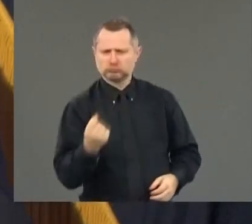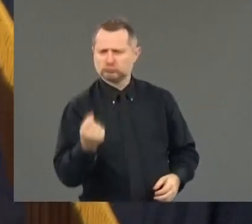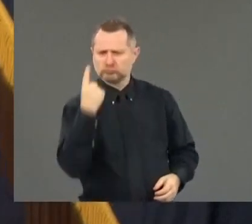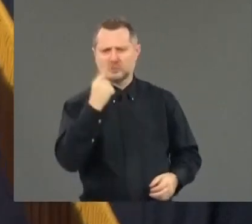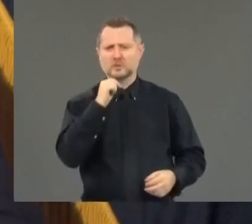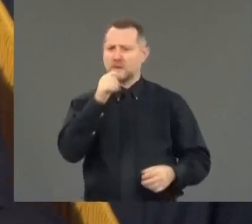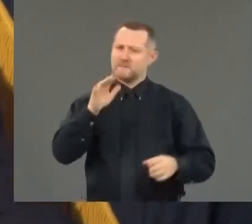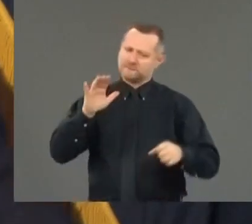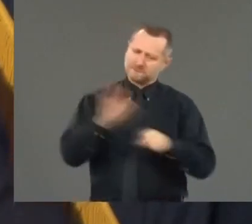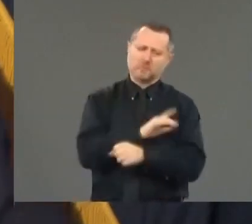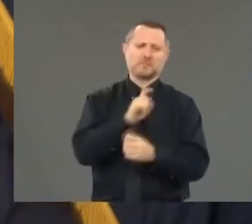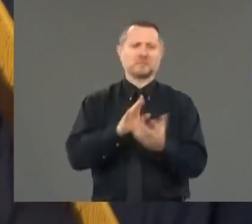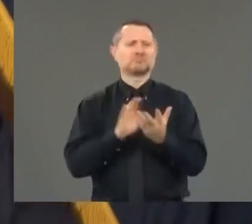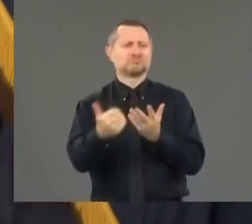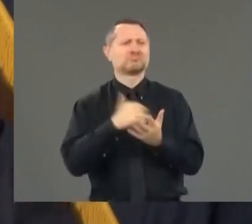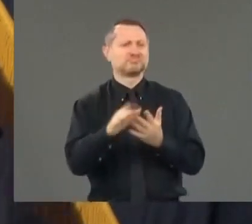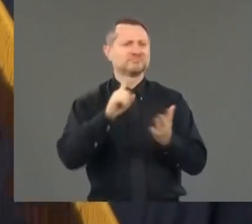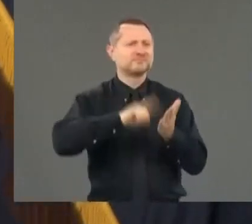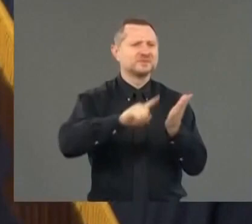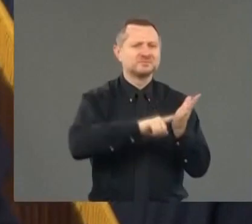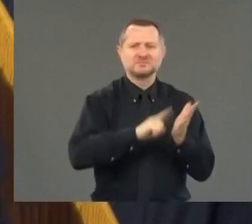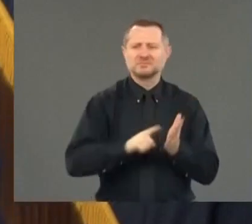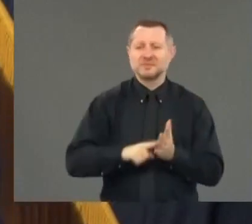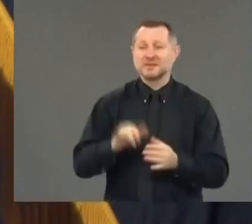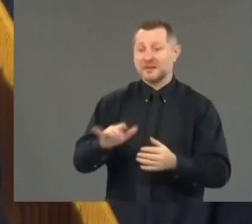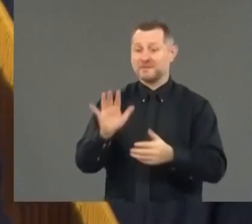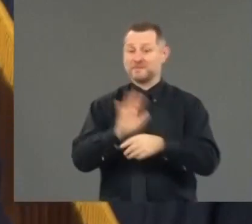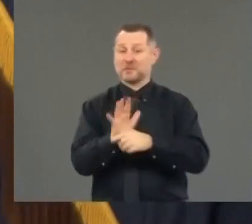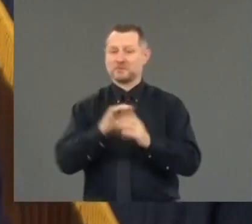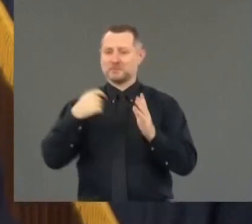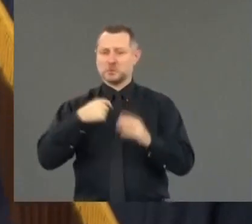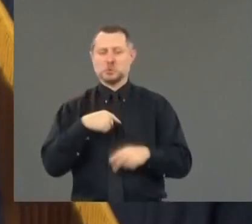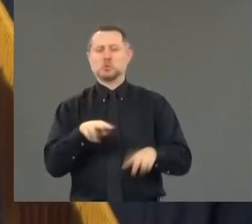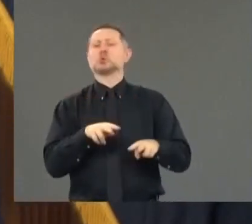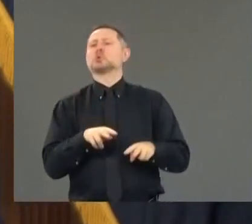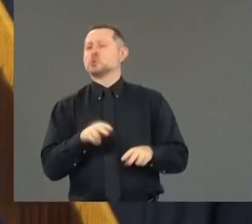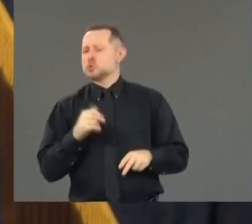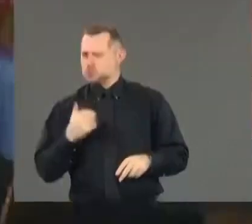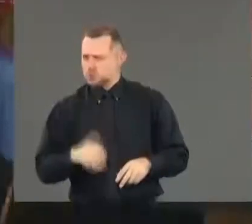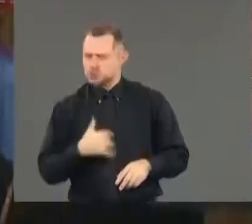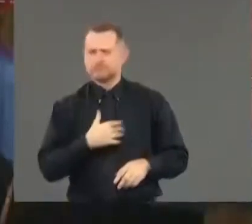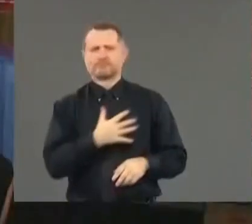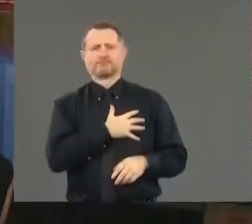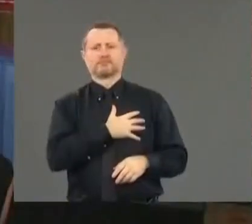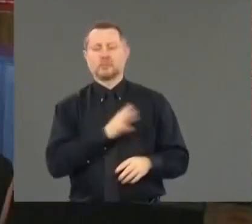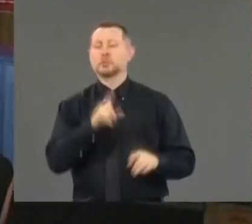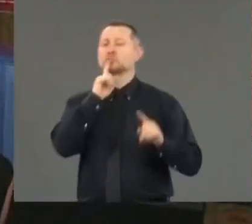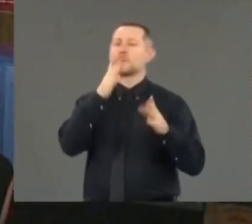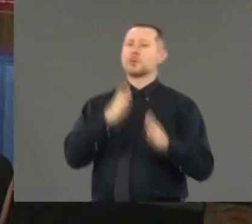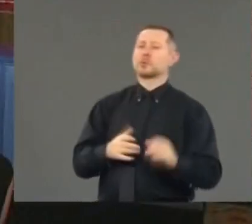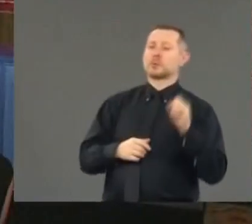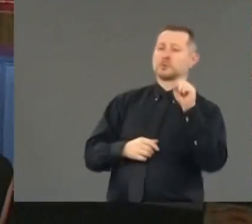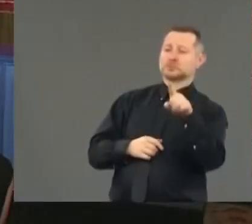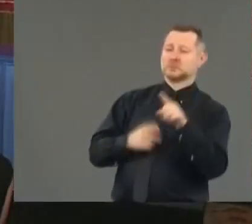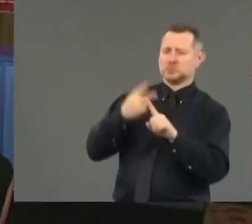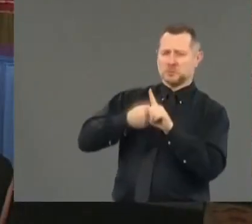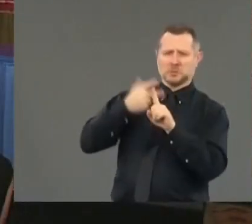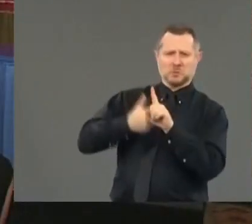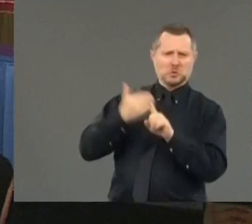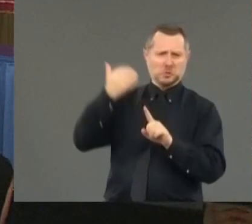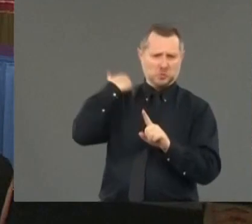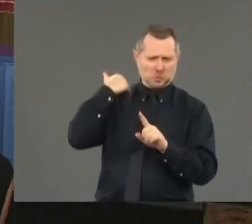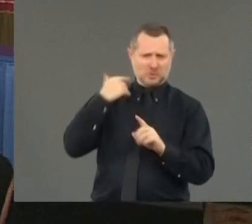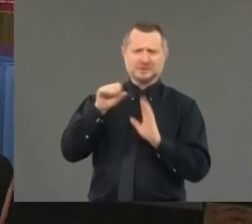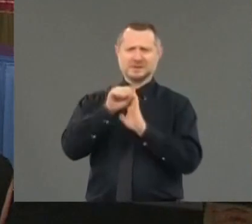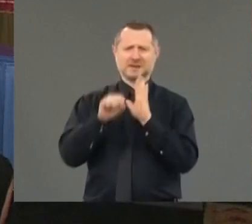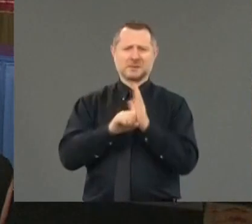I agree that the videos are very, very, very disturbing. Governor, as of a few months ago, the state police were the